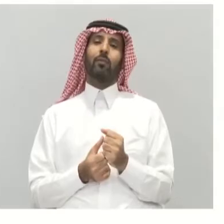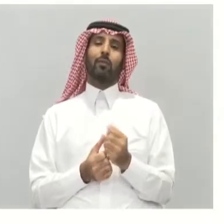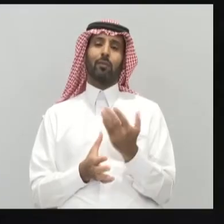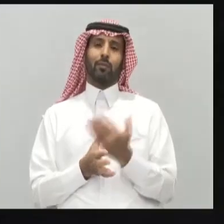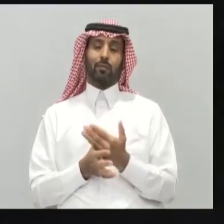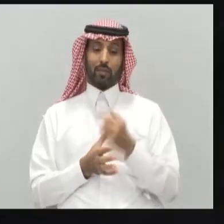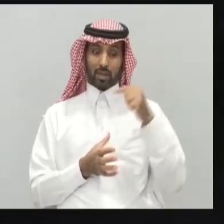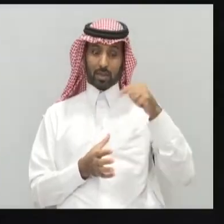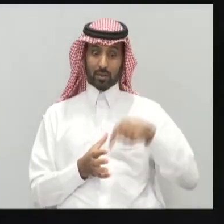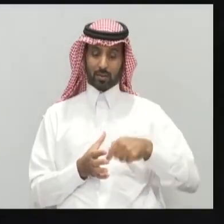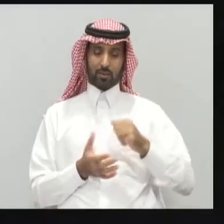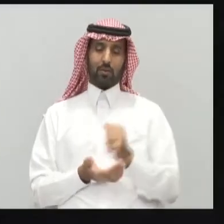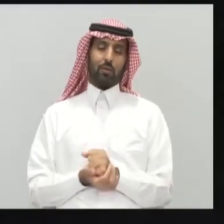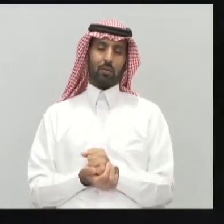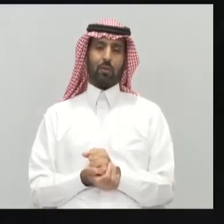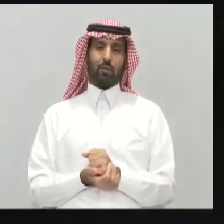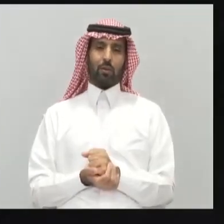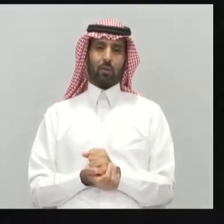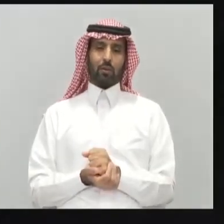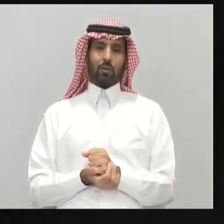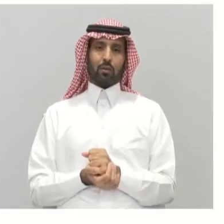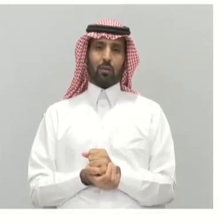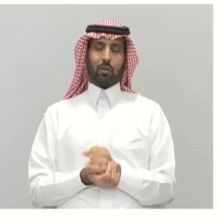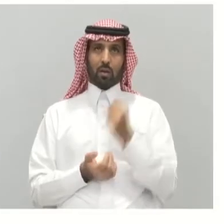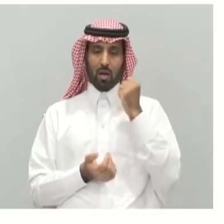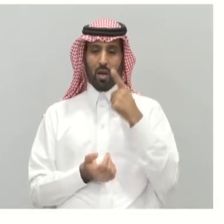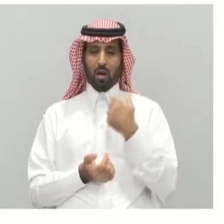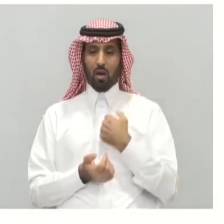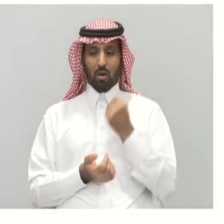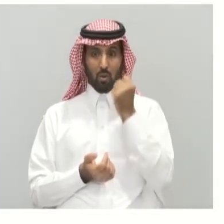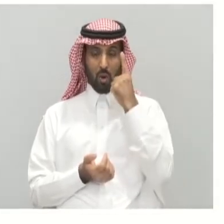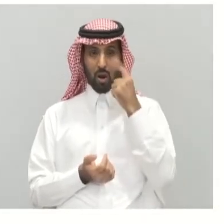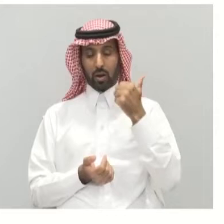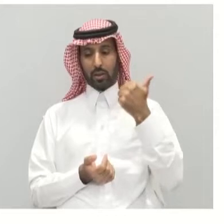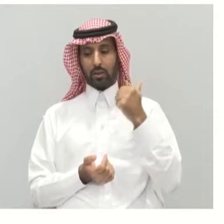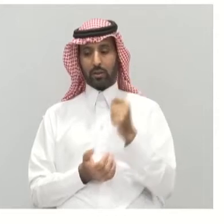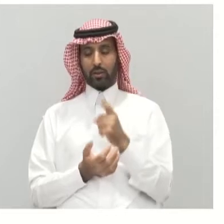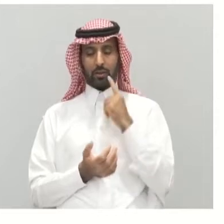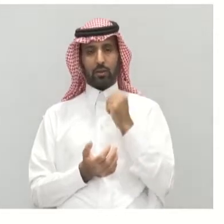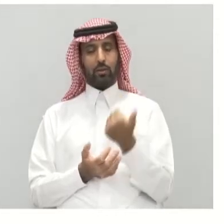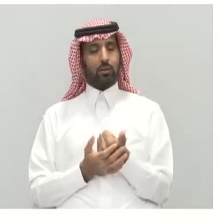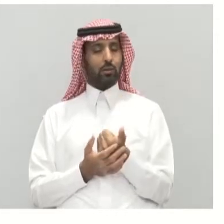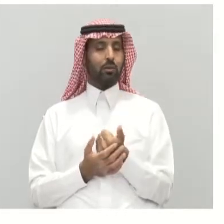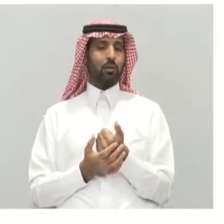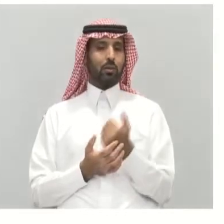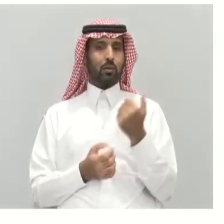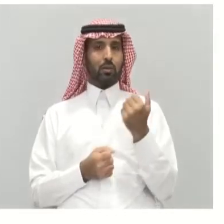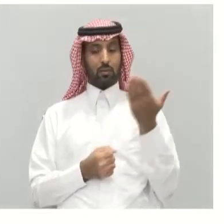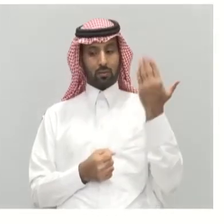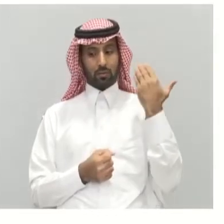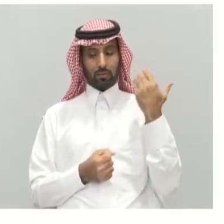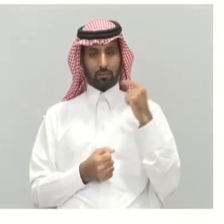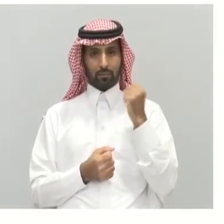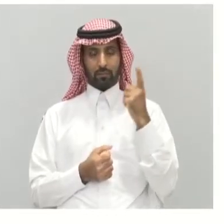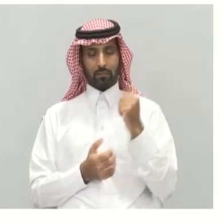it's present. Okay? I woke up 6 a.m. this morning, past. It's not